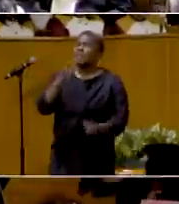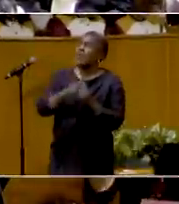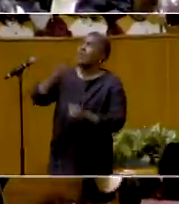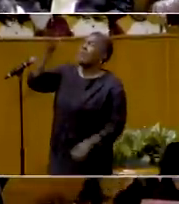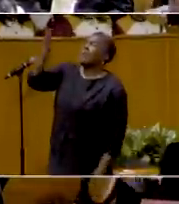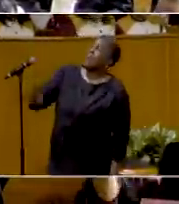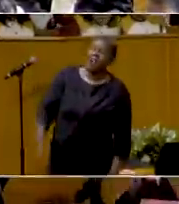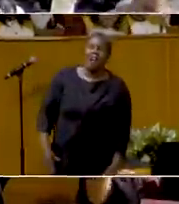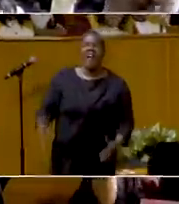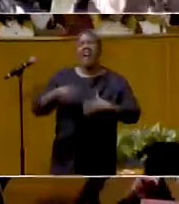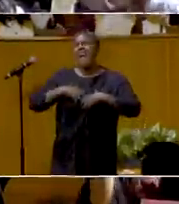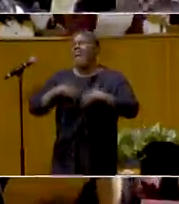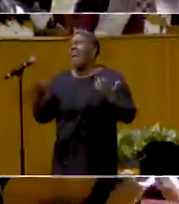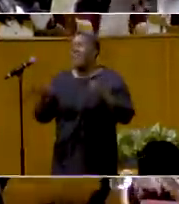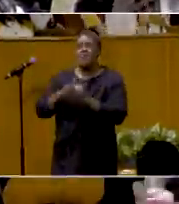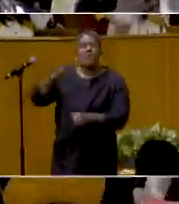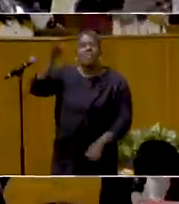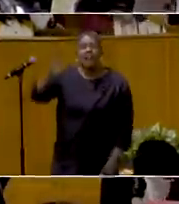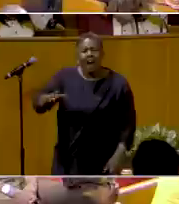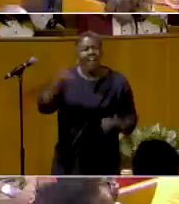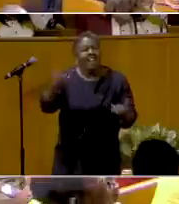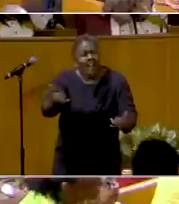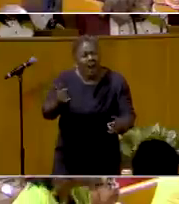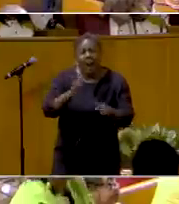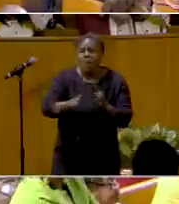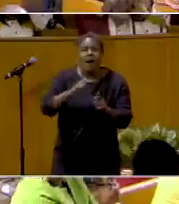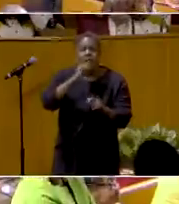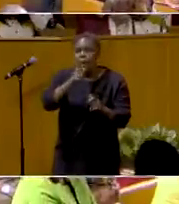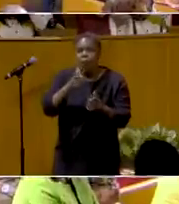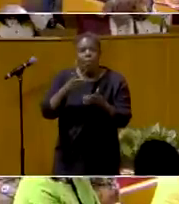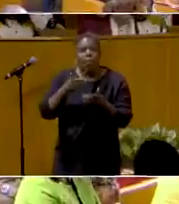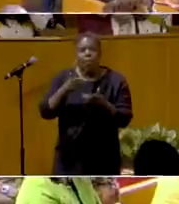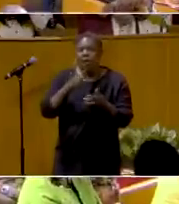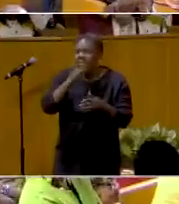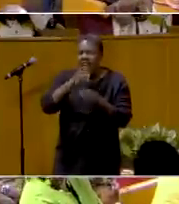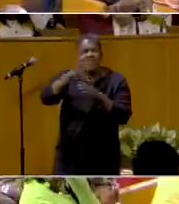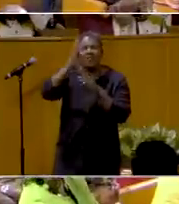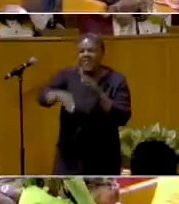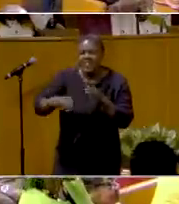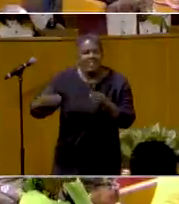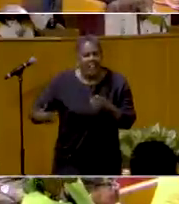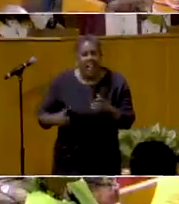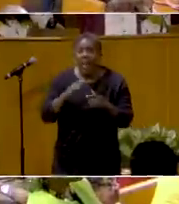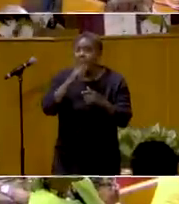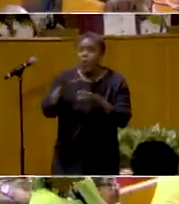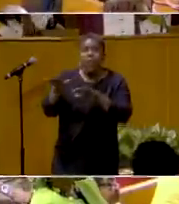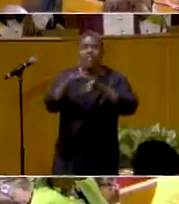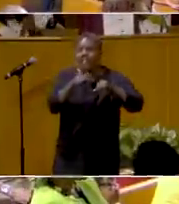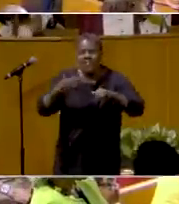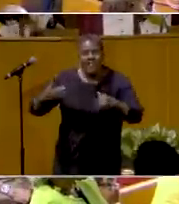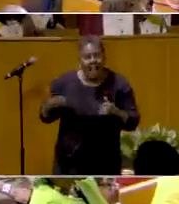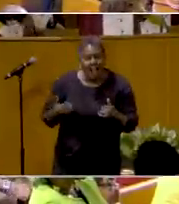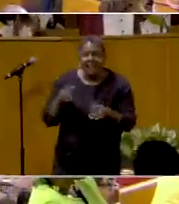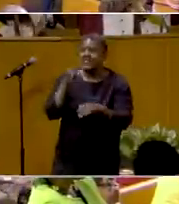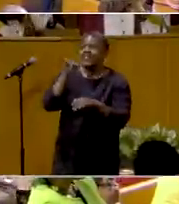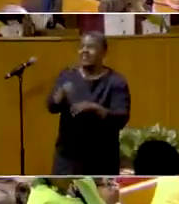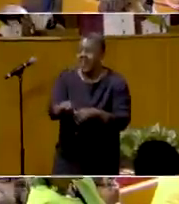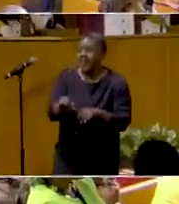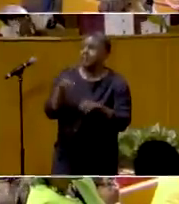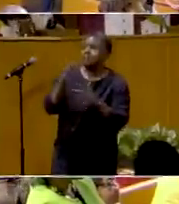God, angry with God. Don't walk out yet. Don't quit yet.